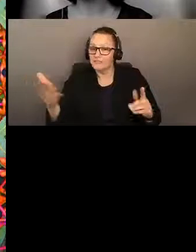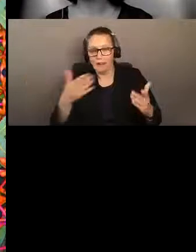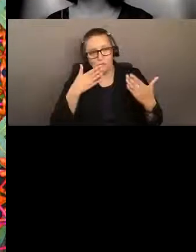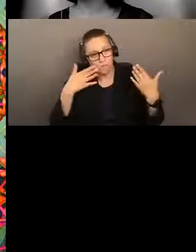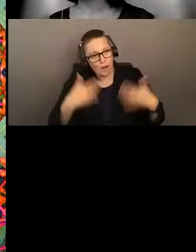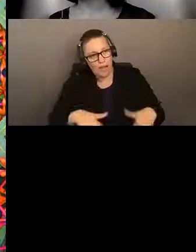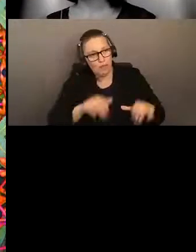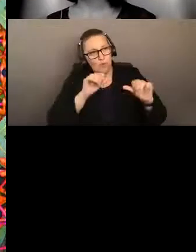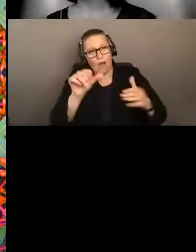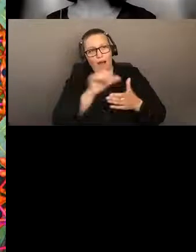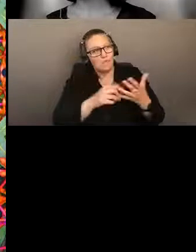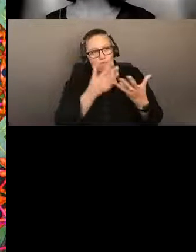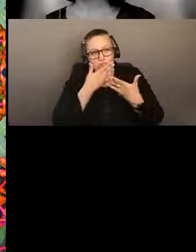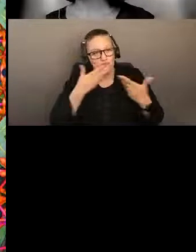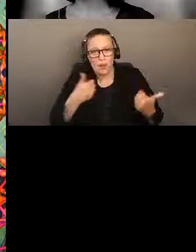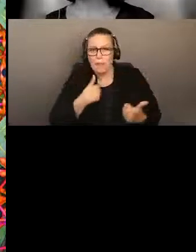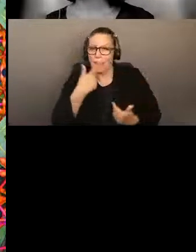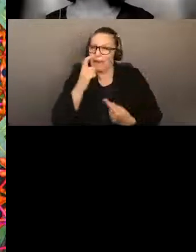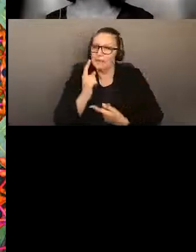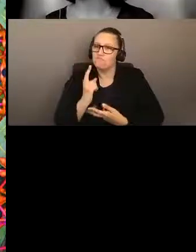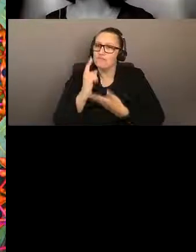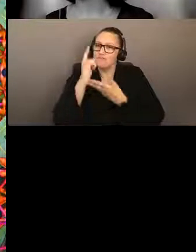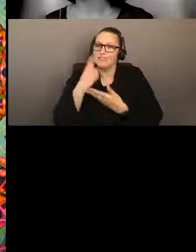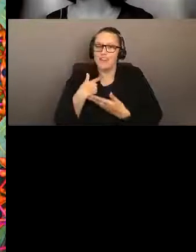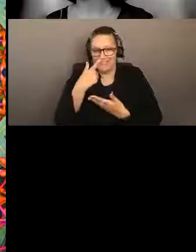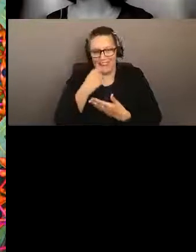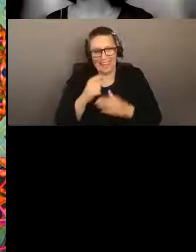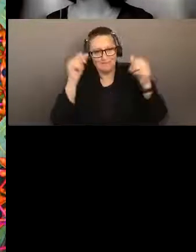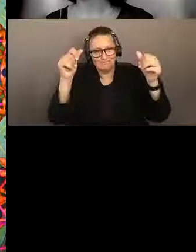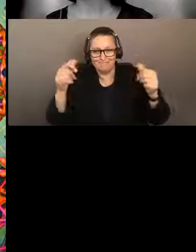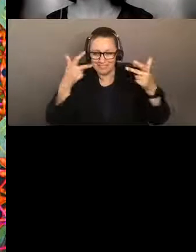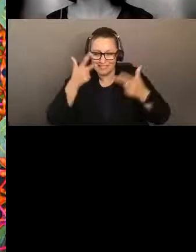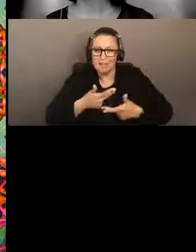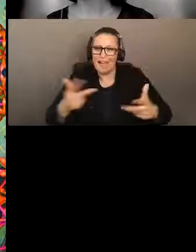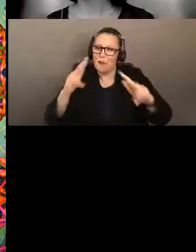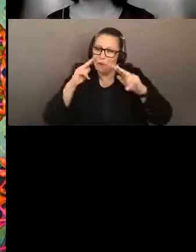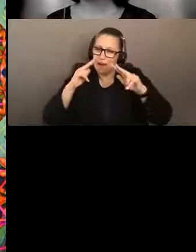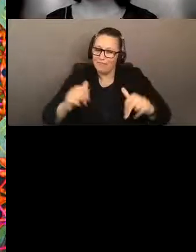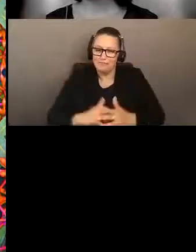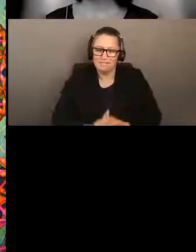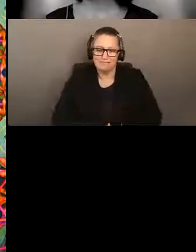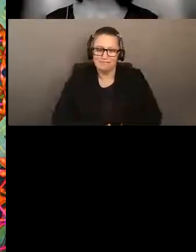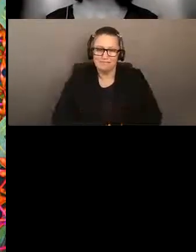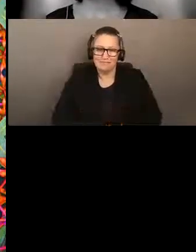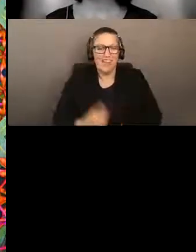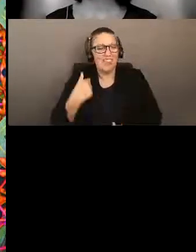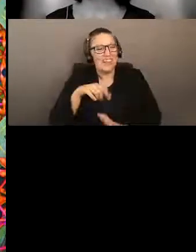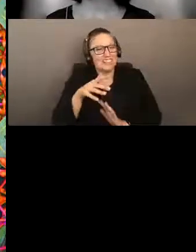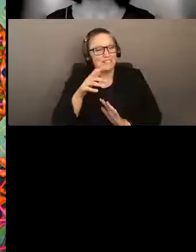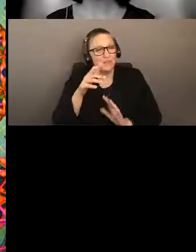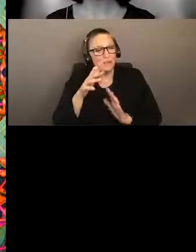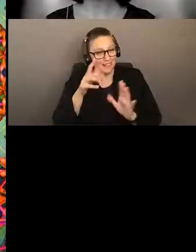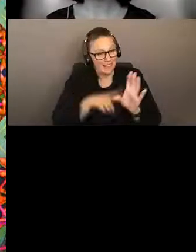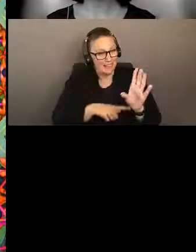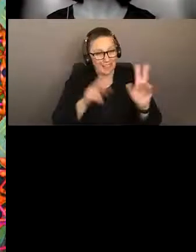for. When I learned the interesting theme of this year's History Week, From the Ground Up, it inspired me to look